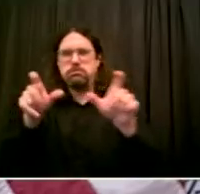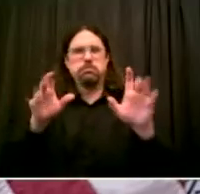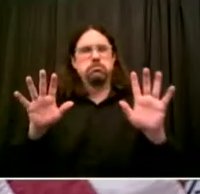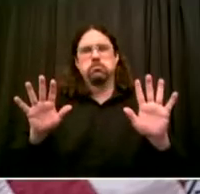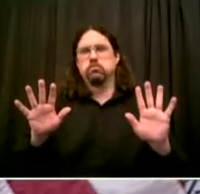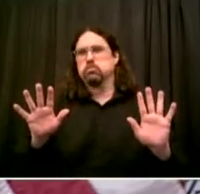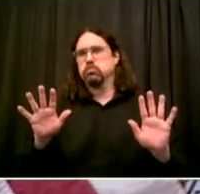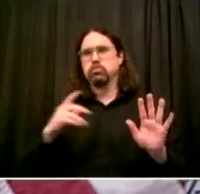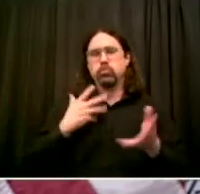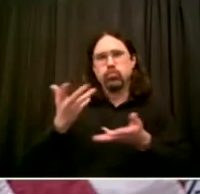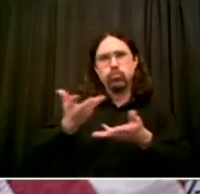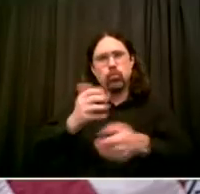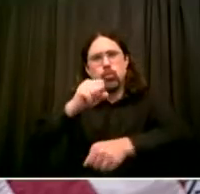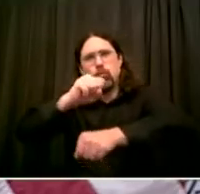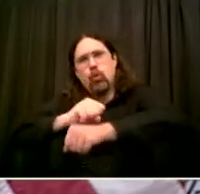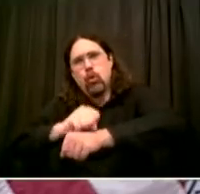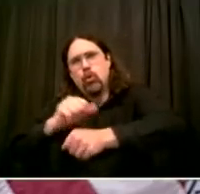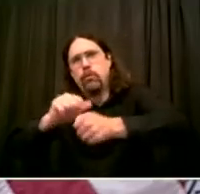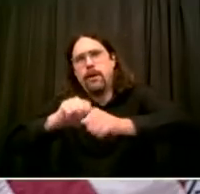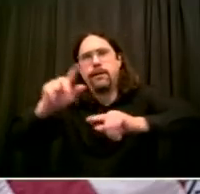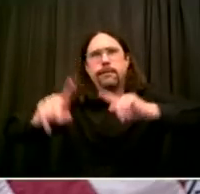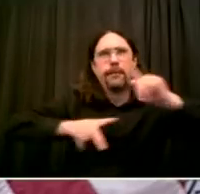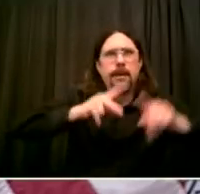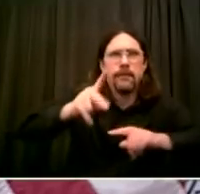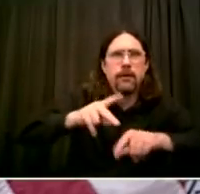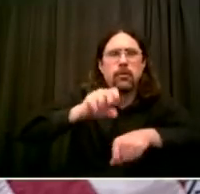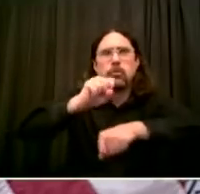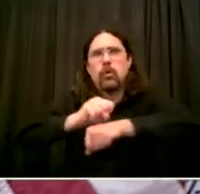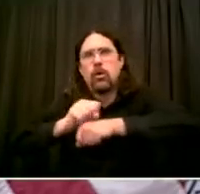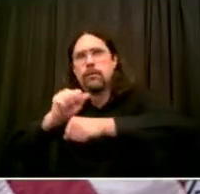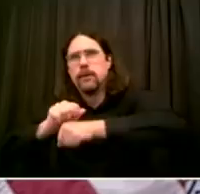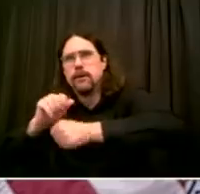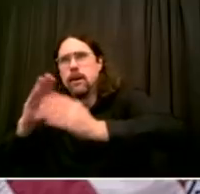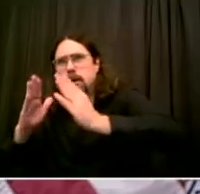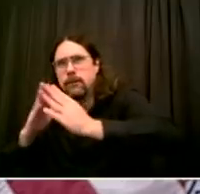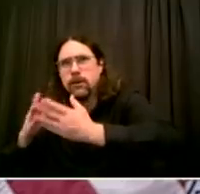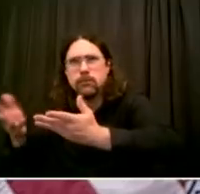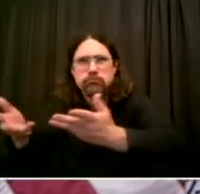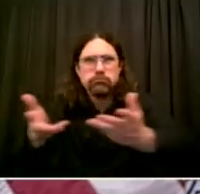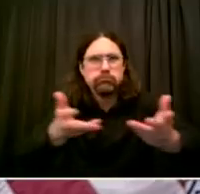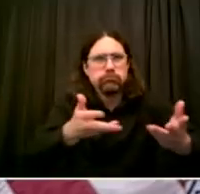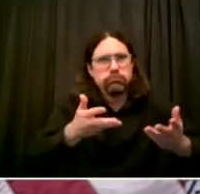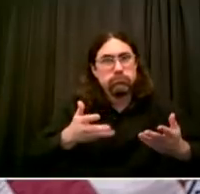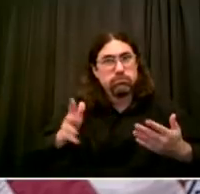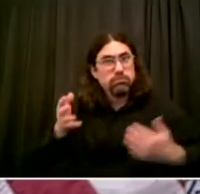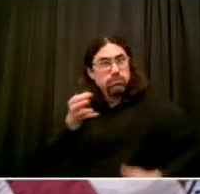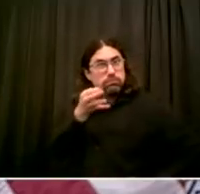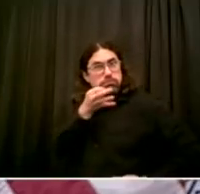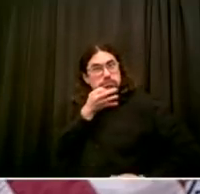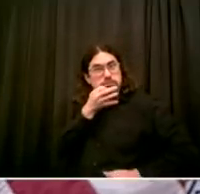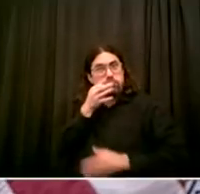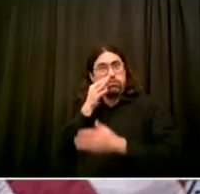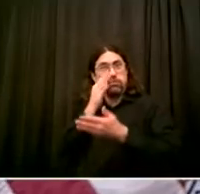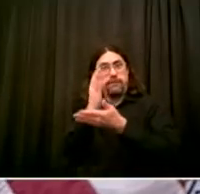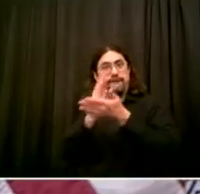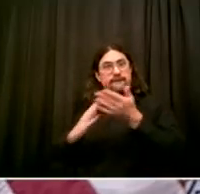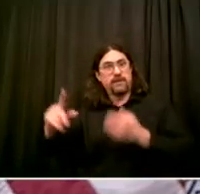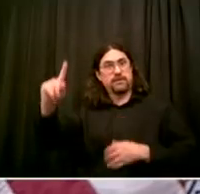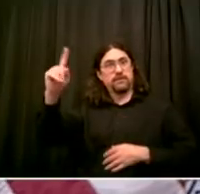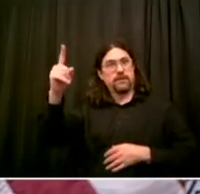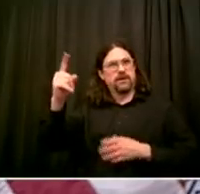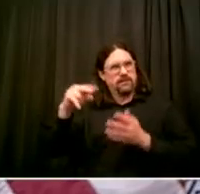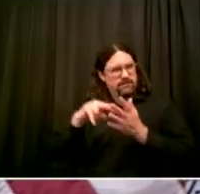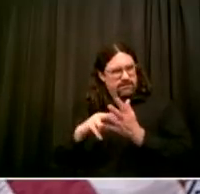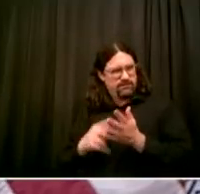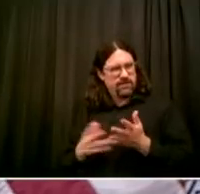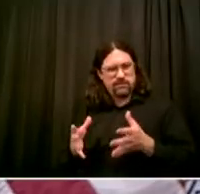many more in phase two. In phase one, the state rules about the exact way to comport yourself as a business are